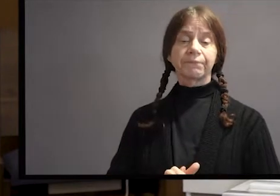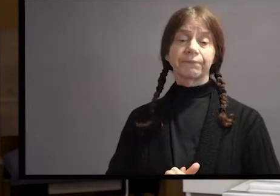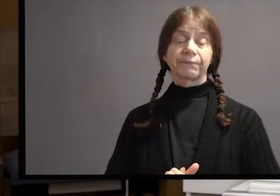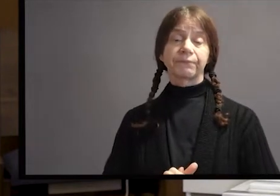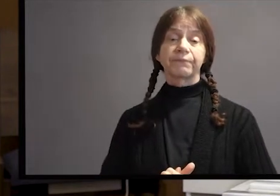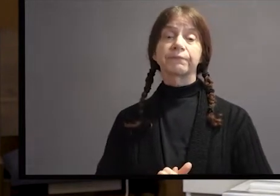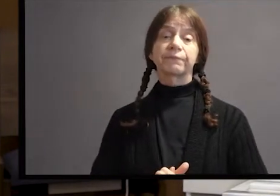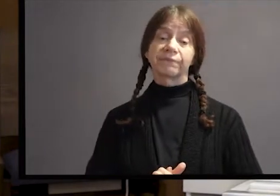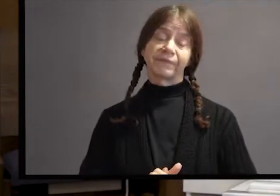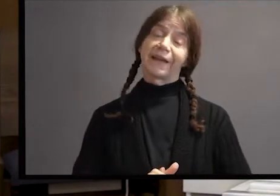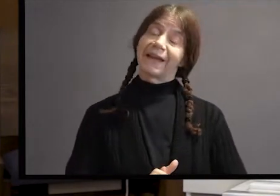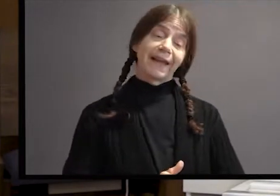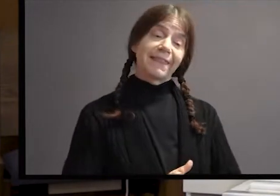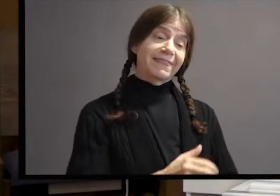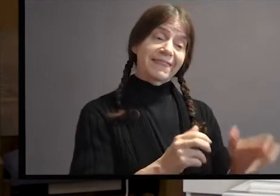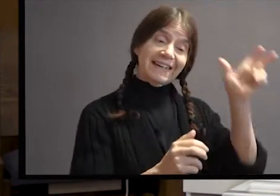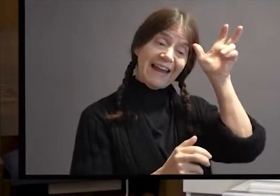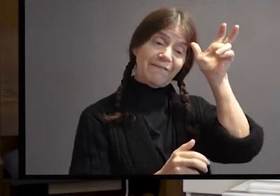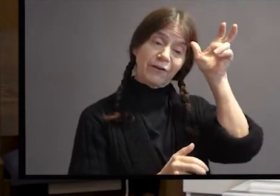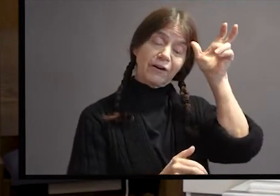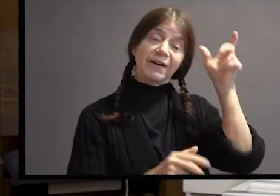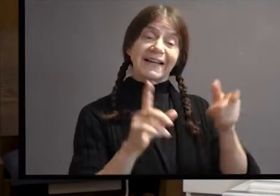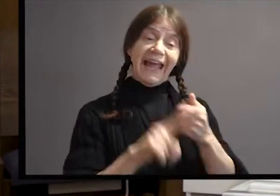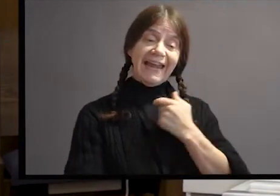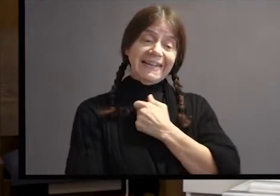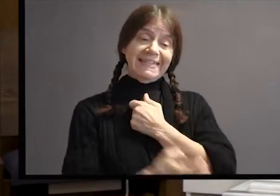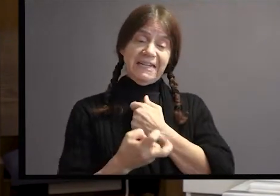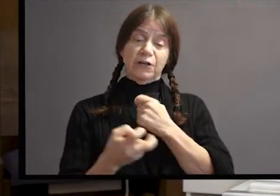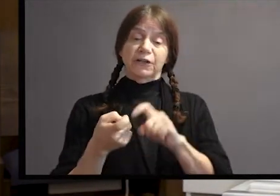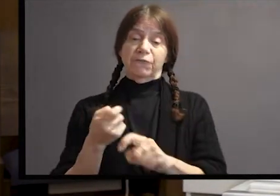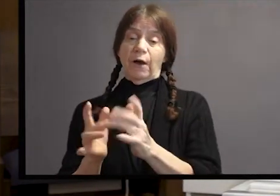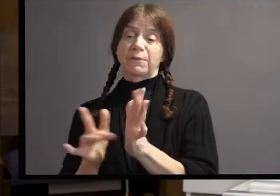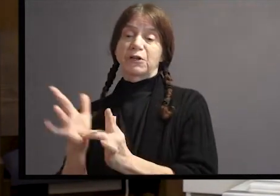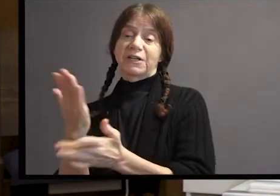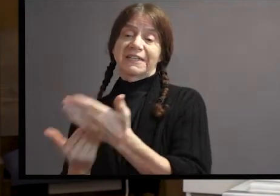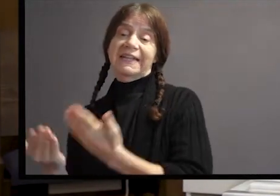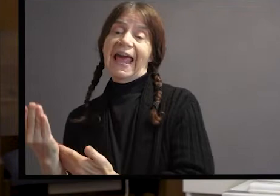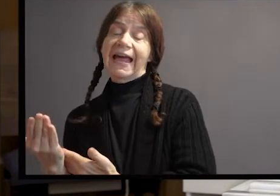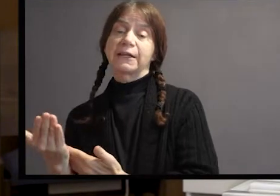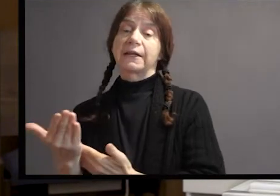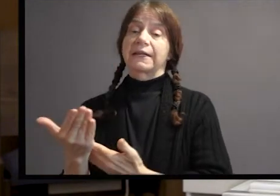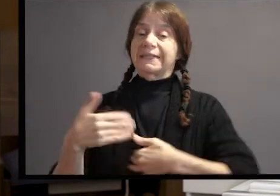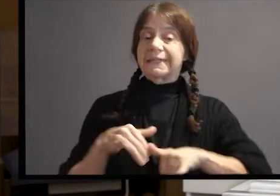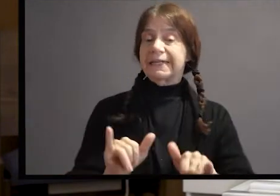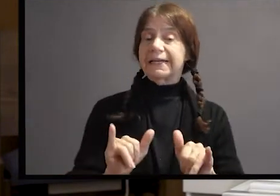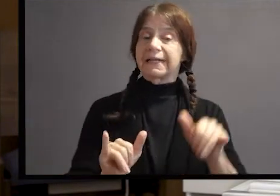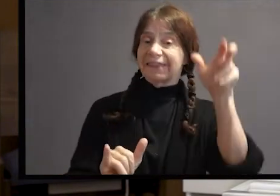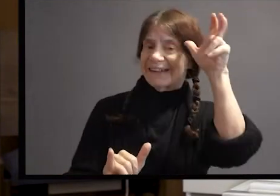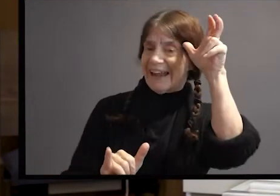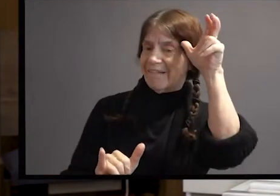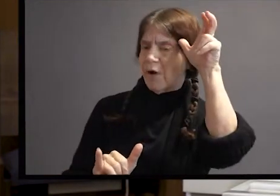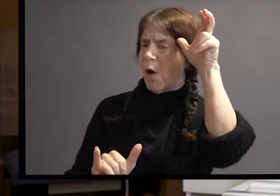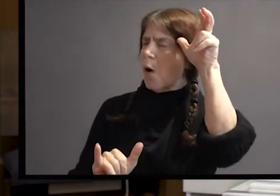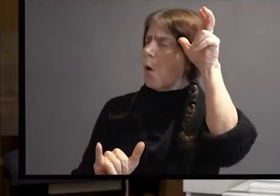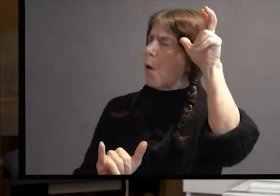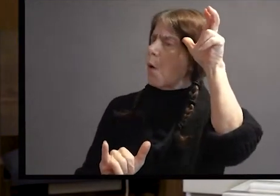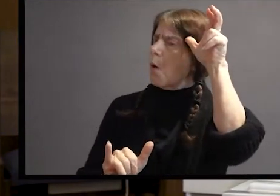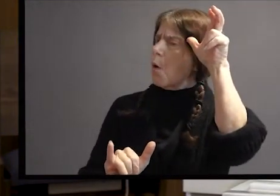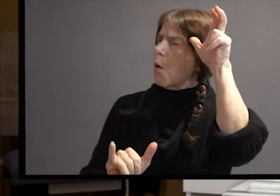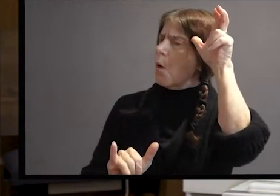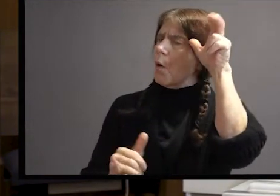Knowing that he can't snatch us out of the shepherd's hand, the devil lures us to leave the